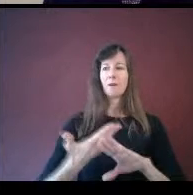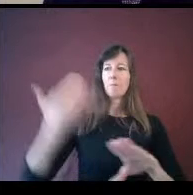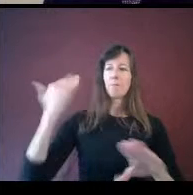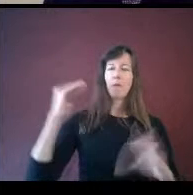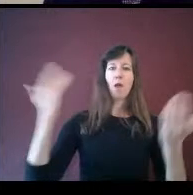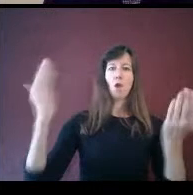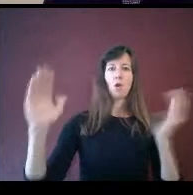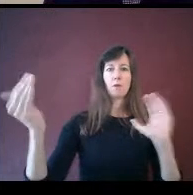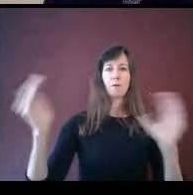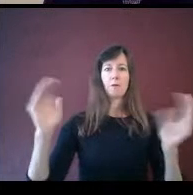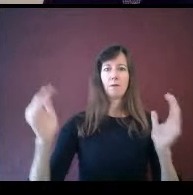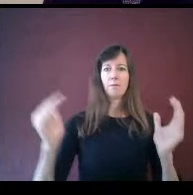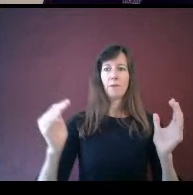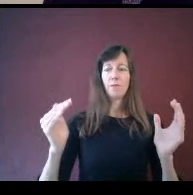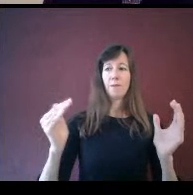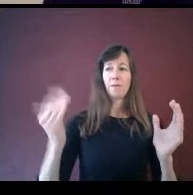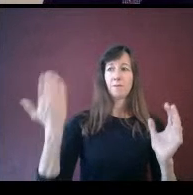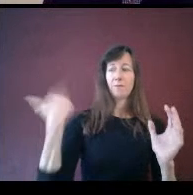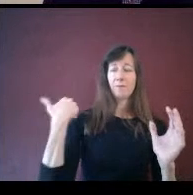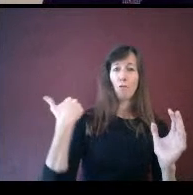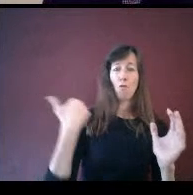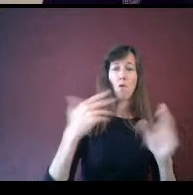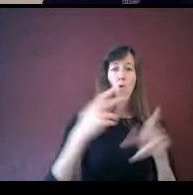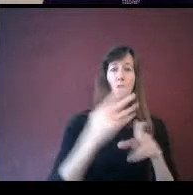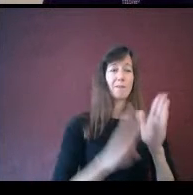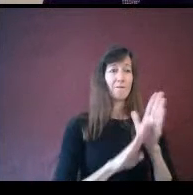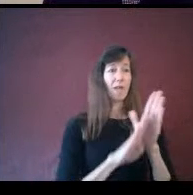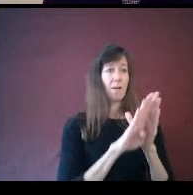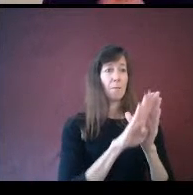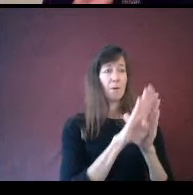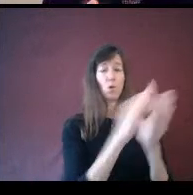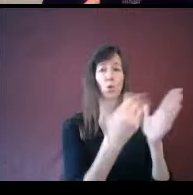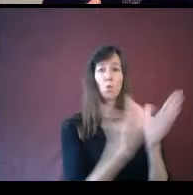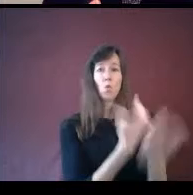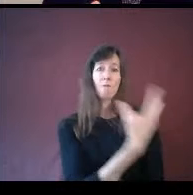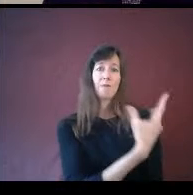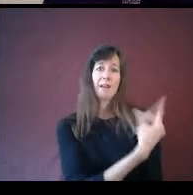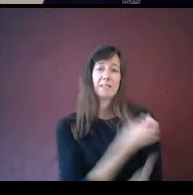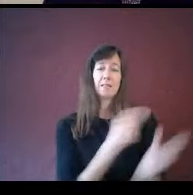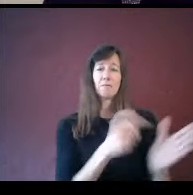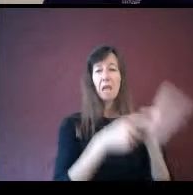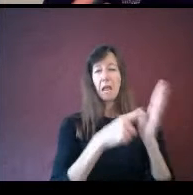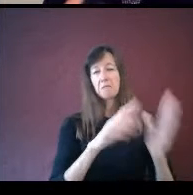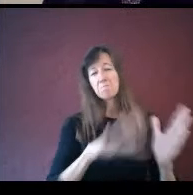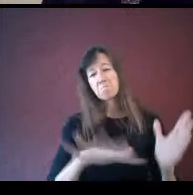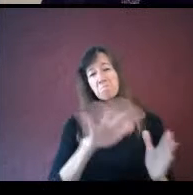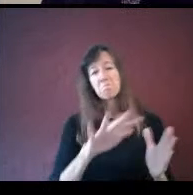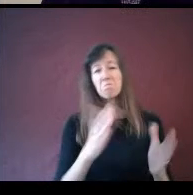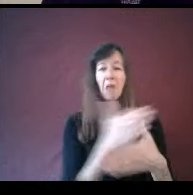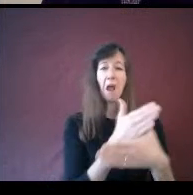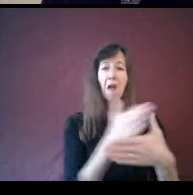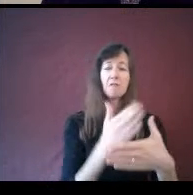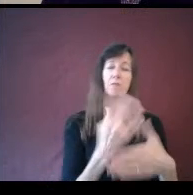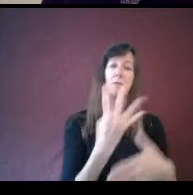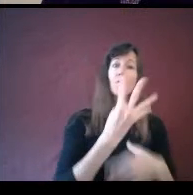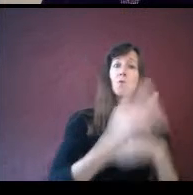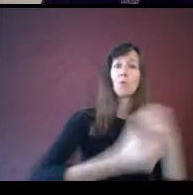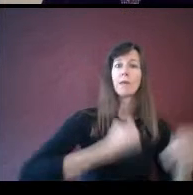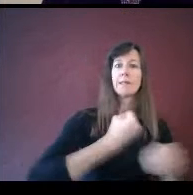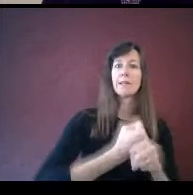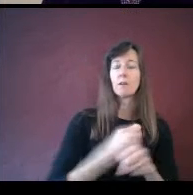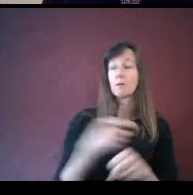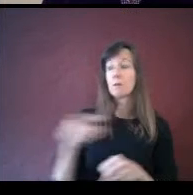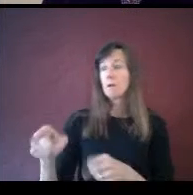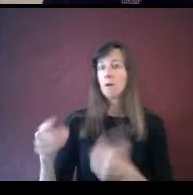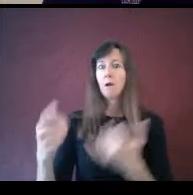a vaccine, to less than 1 year. And that's the kind of moment and achievement that